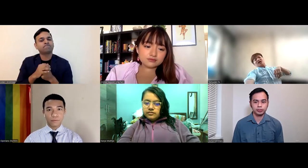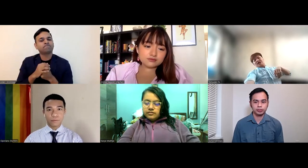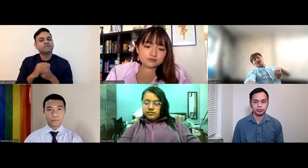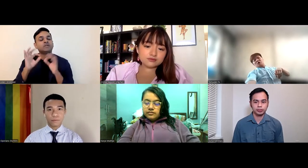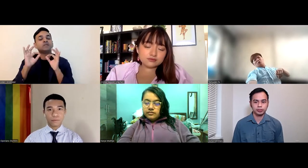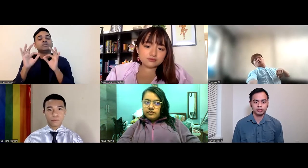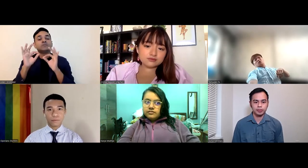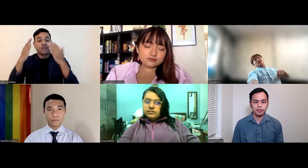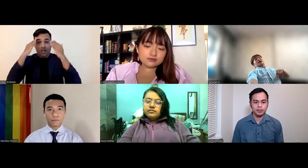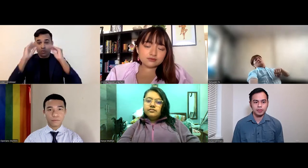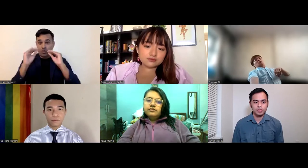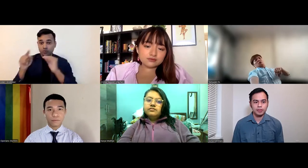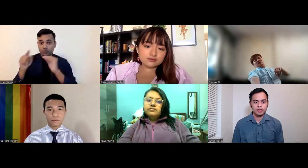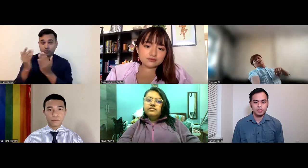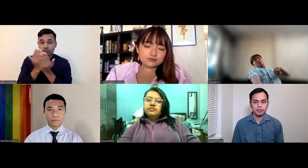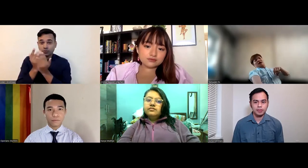meant was that